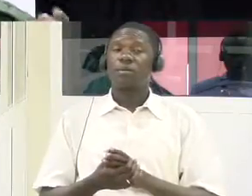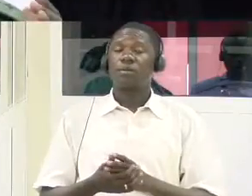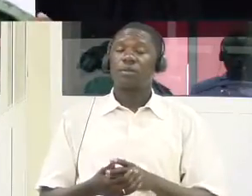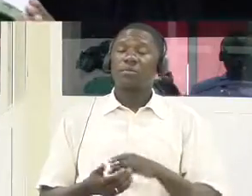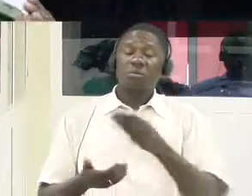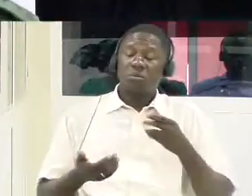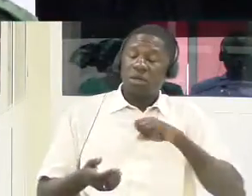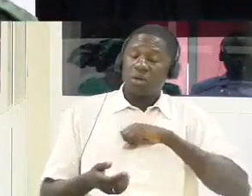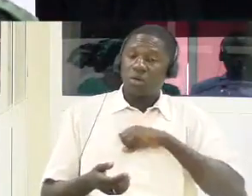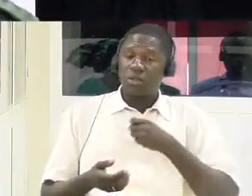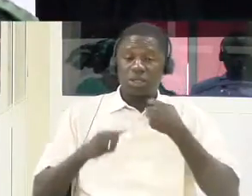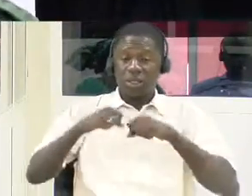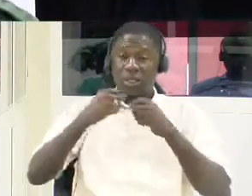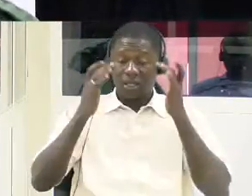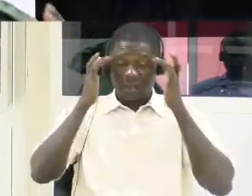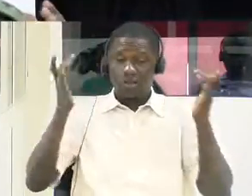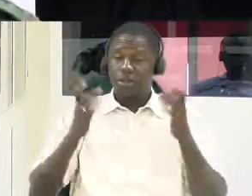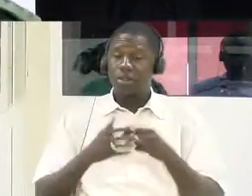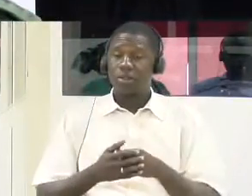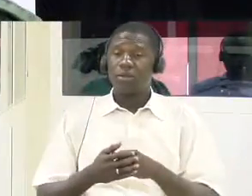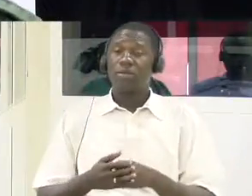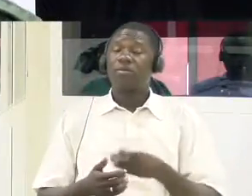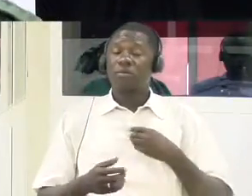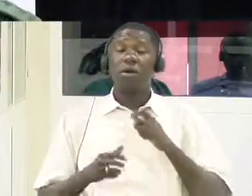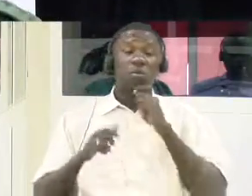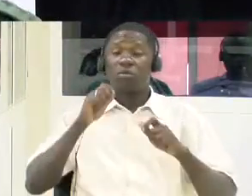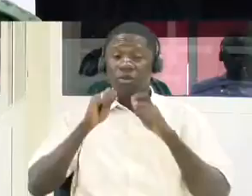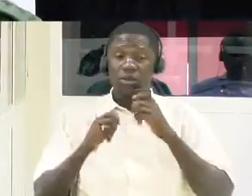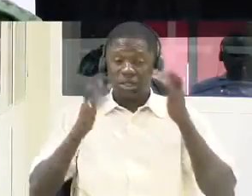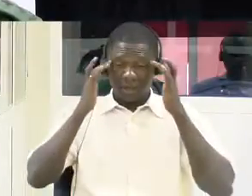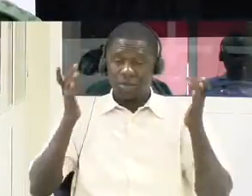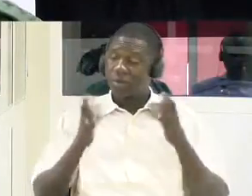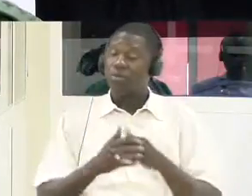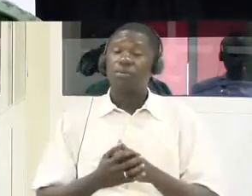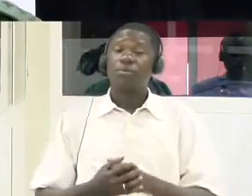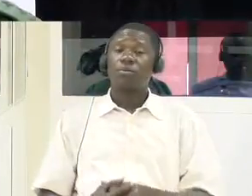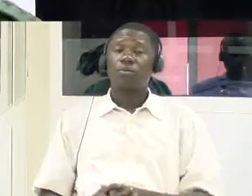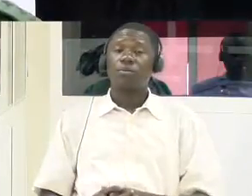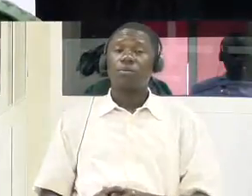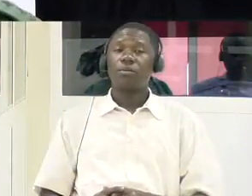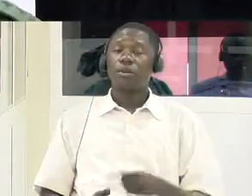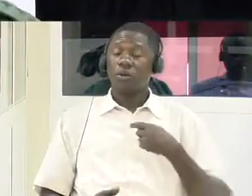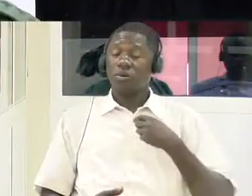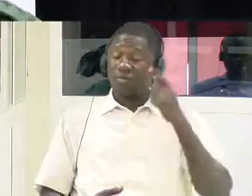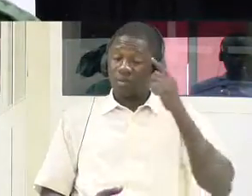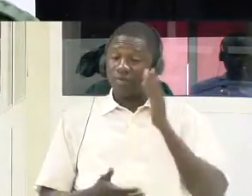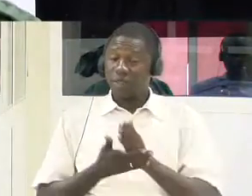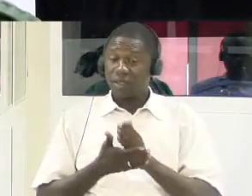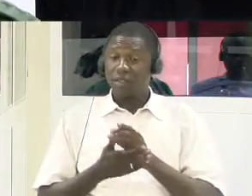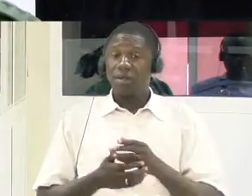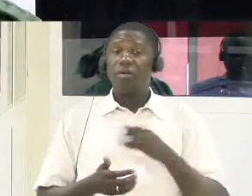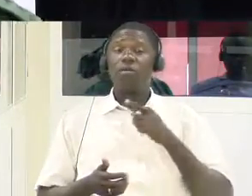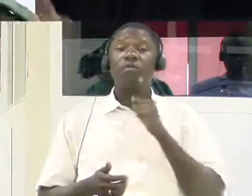from my training experience, from my professional experience, I know for a fact that for an army to fight a